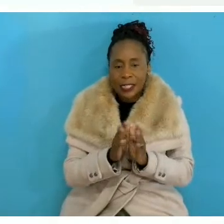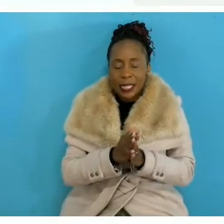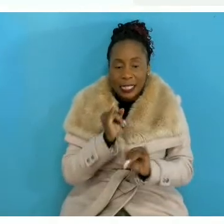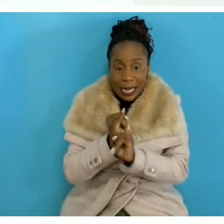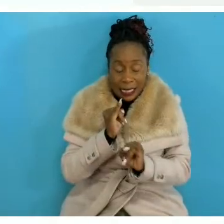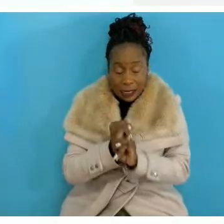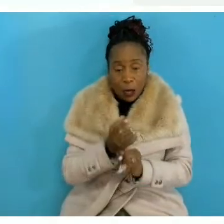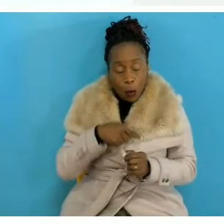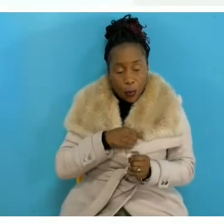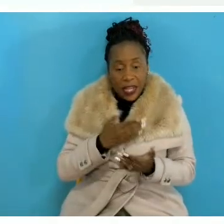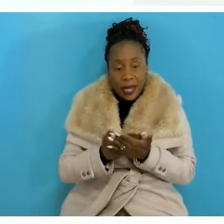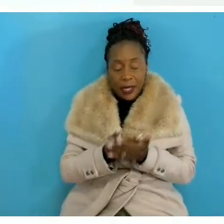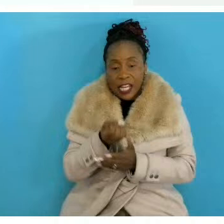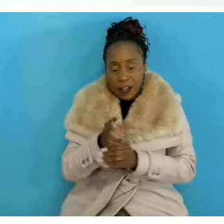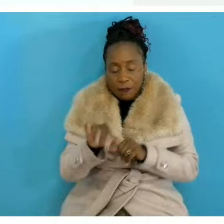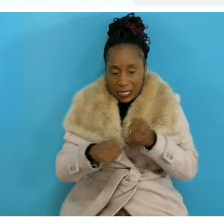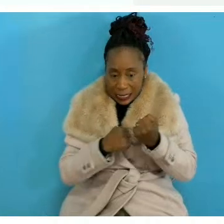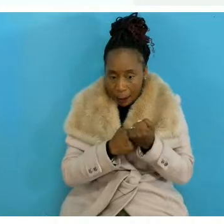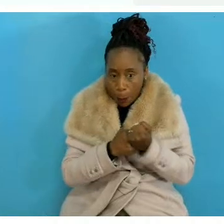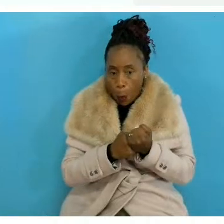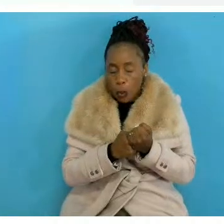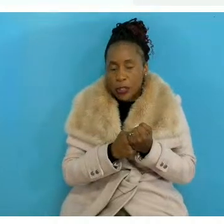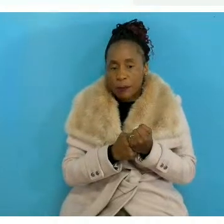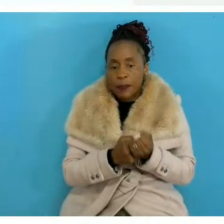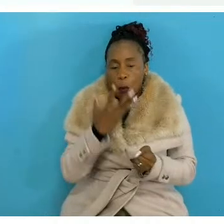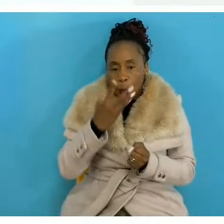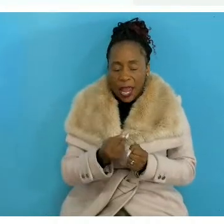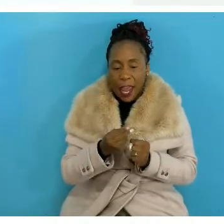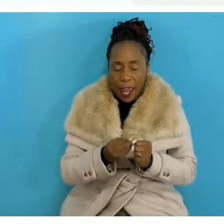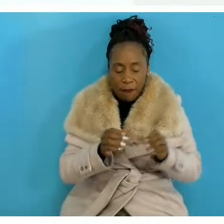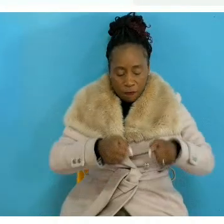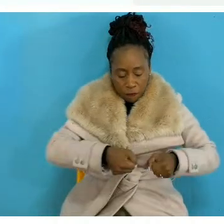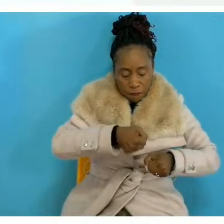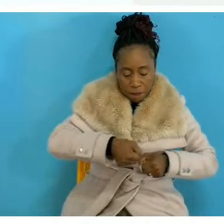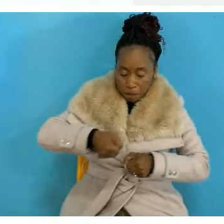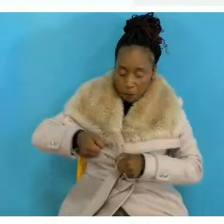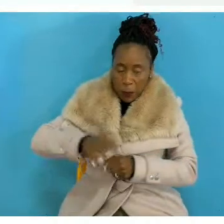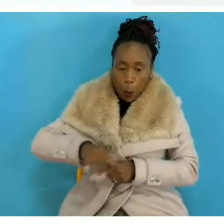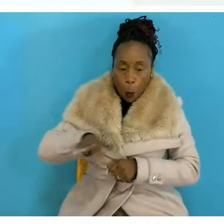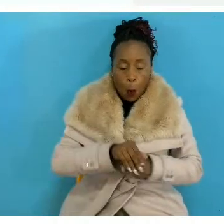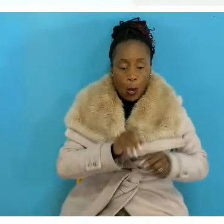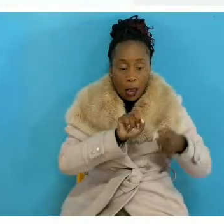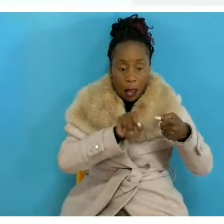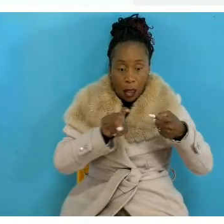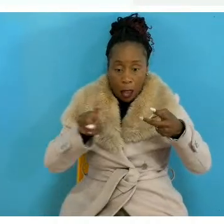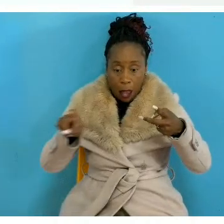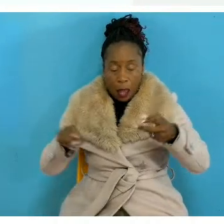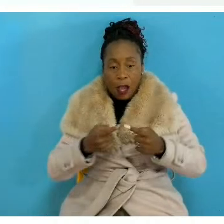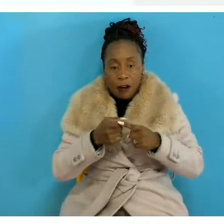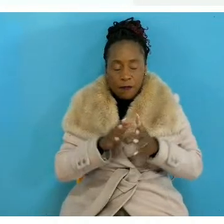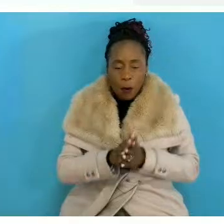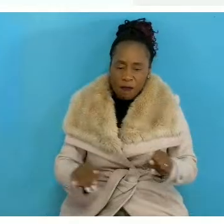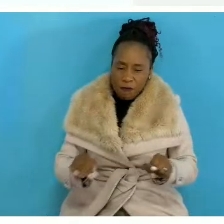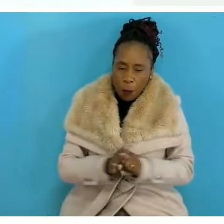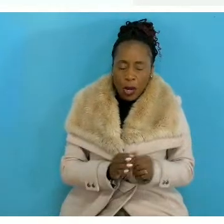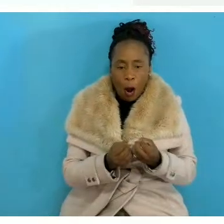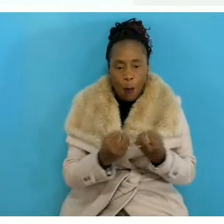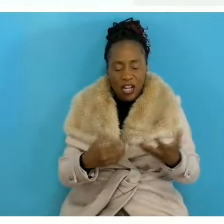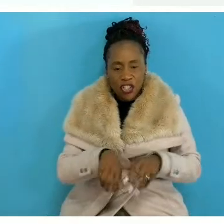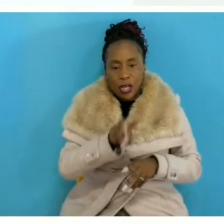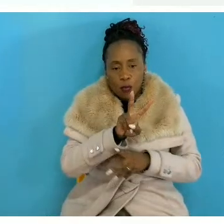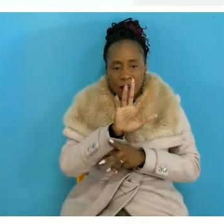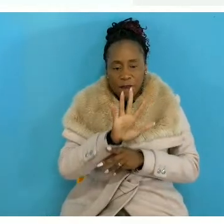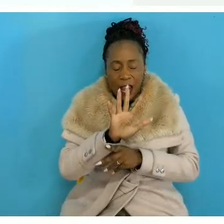with support, and we've got packages on all those elements ranging from a maximum of